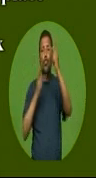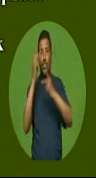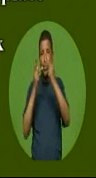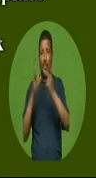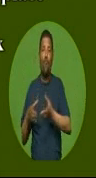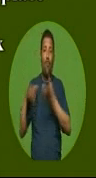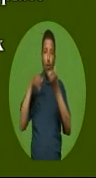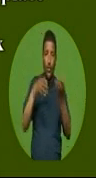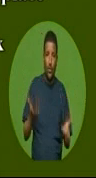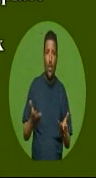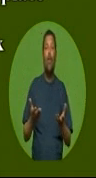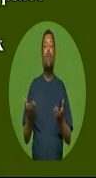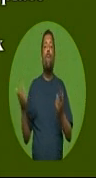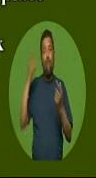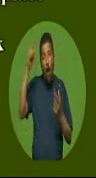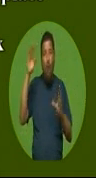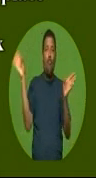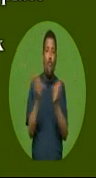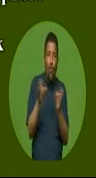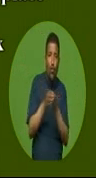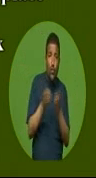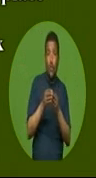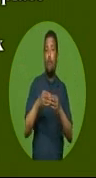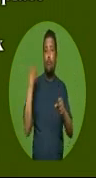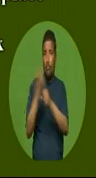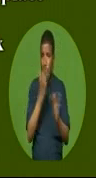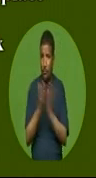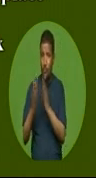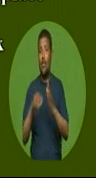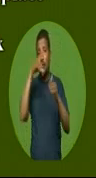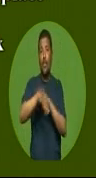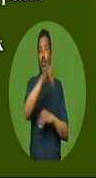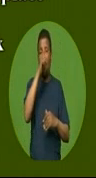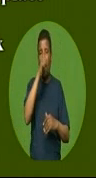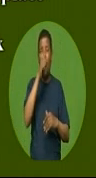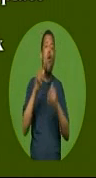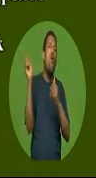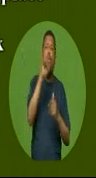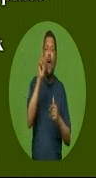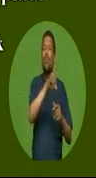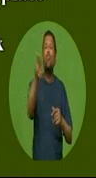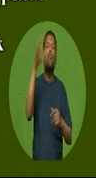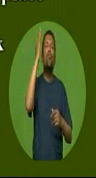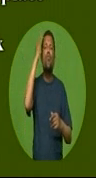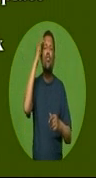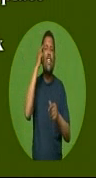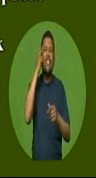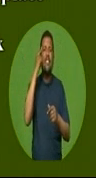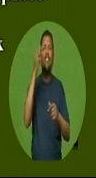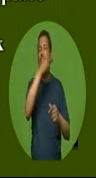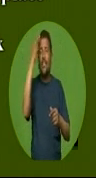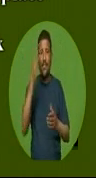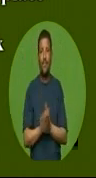inflows for conferences taking place in Ethiopia? And what do you think is the reason?